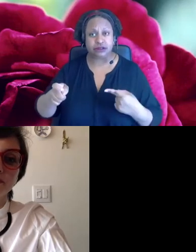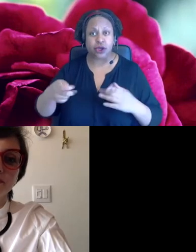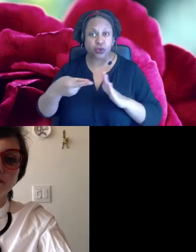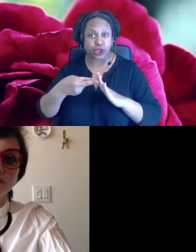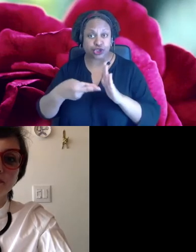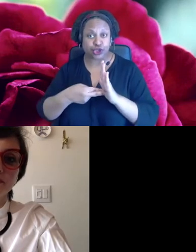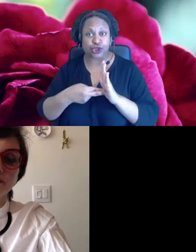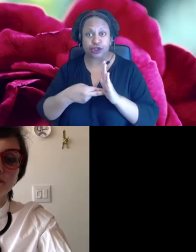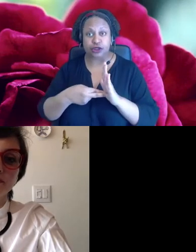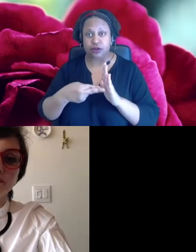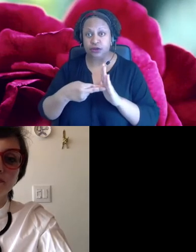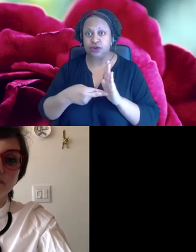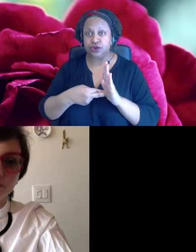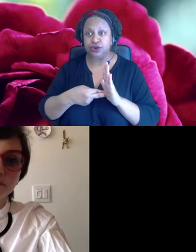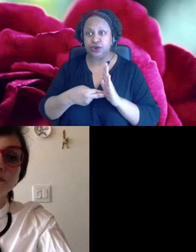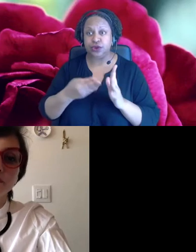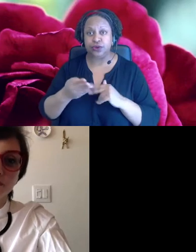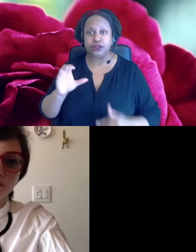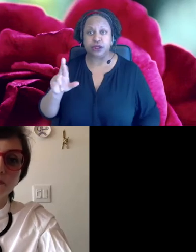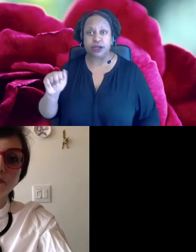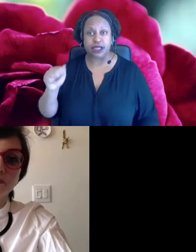registered for HST.